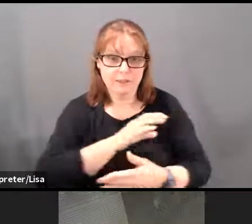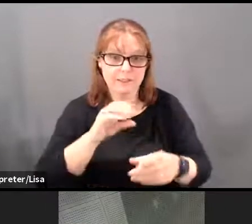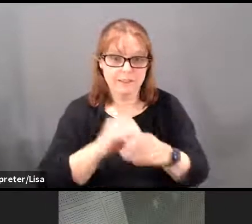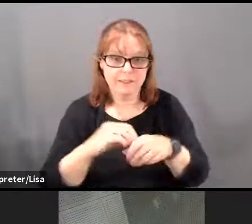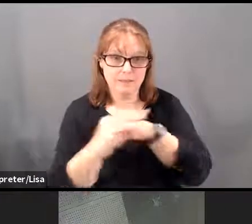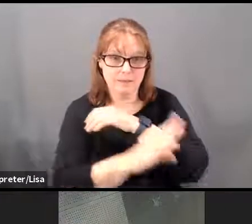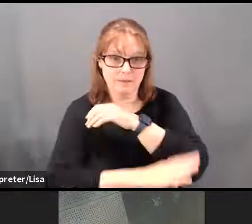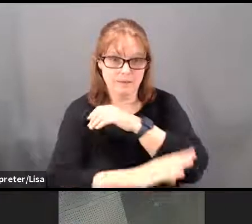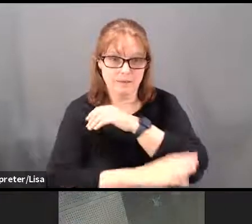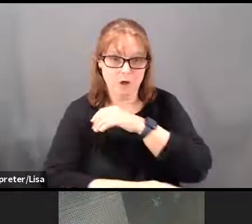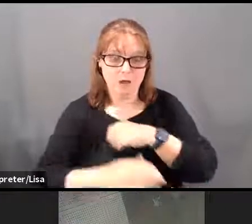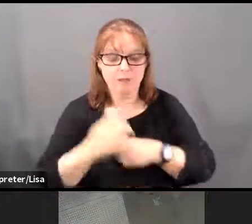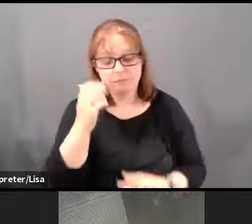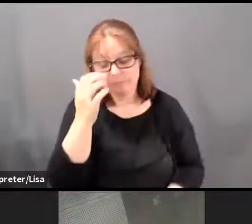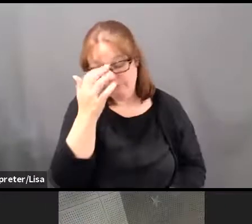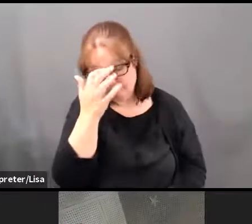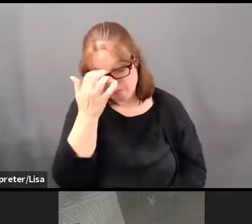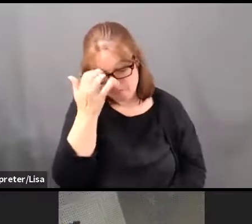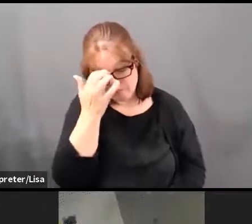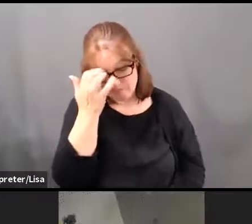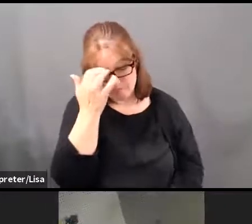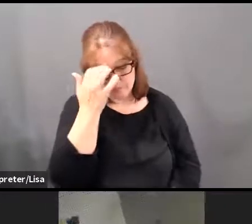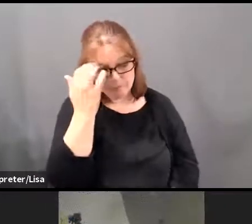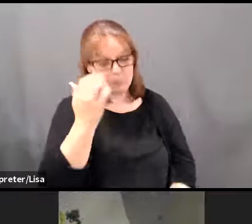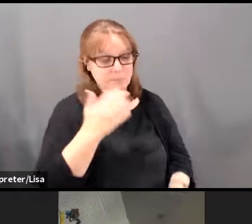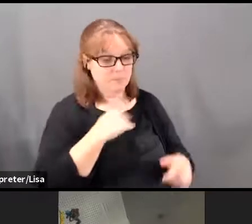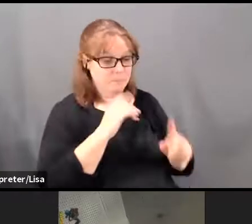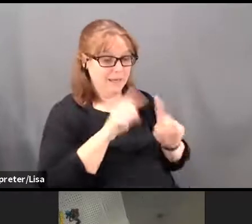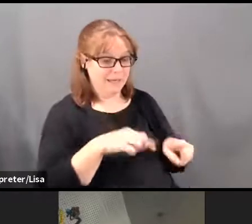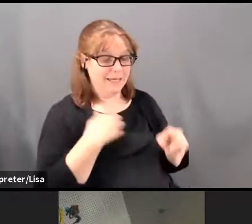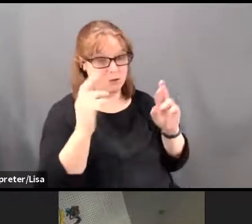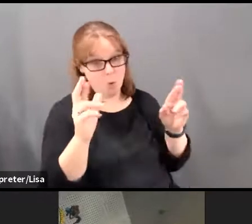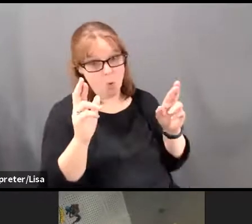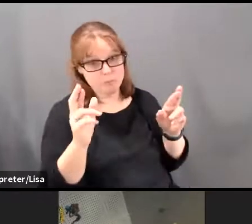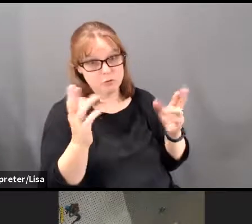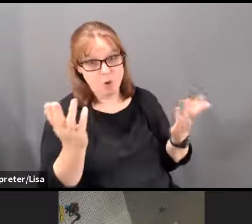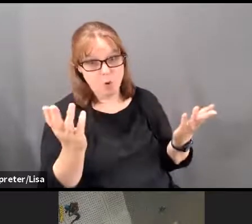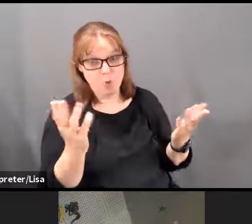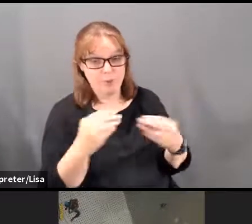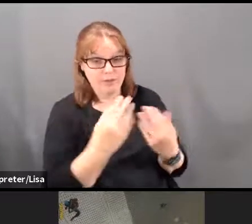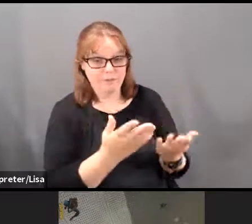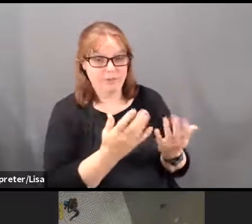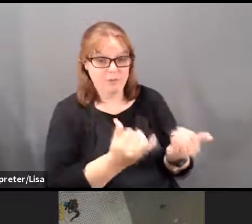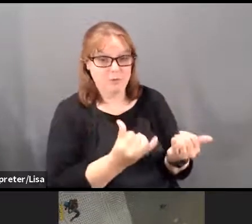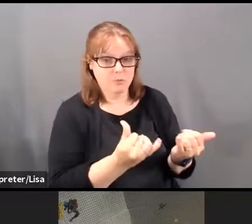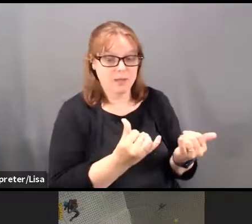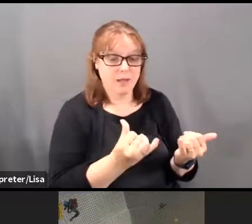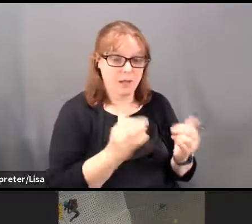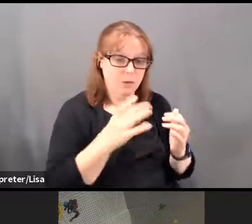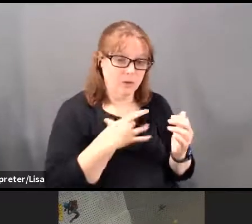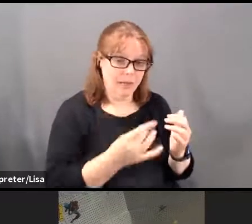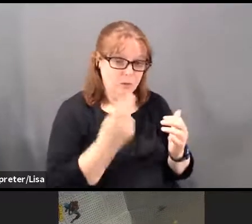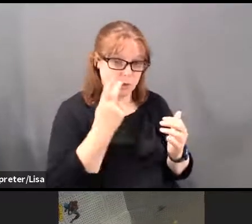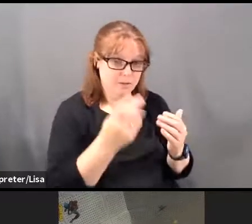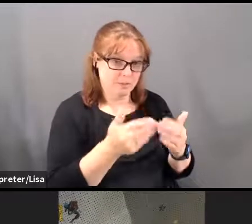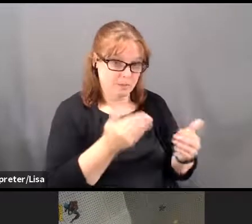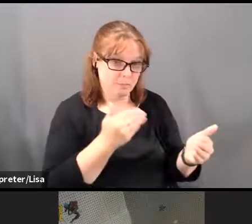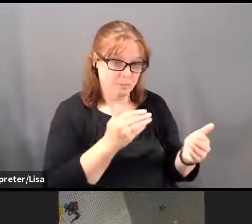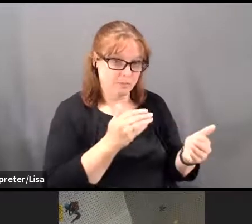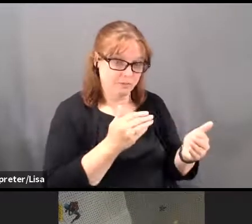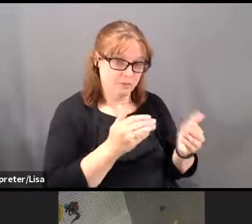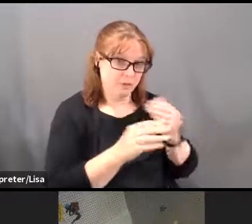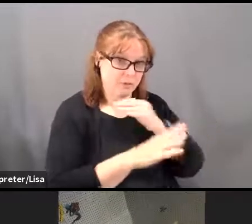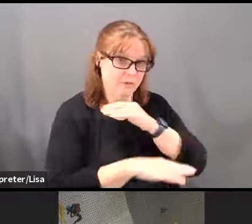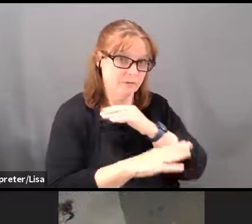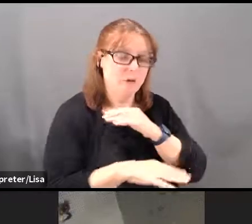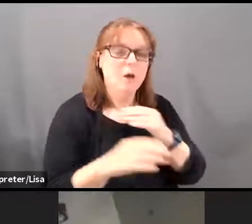I hope so. We're giving them in schools right now, and we would actually like to have them done beforehand. So we're actually in as many